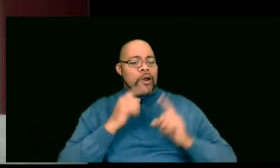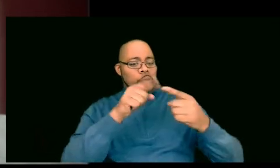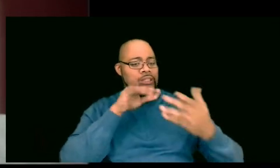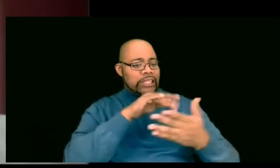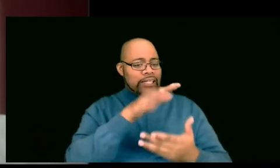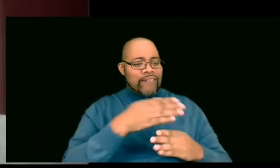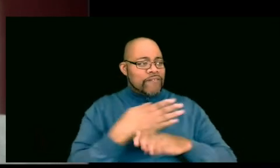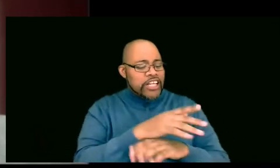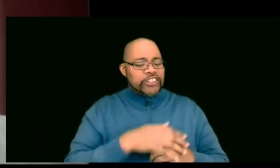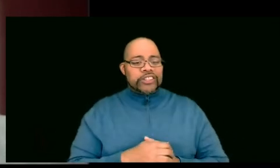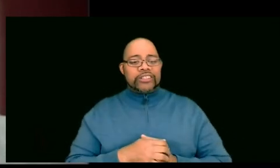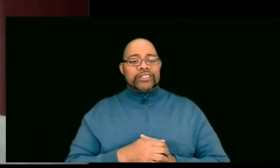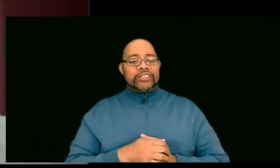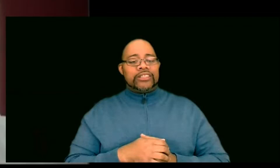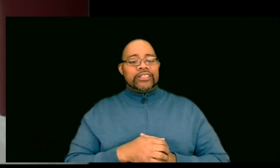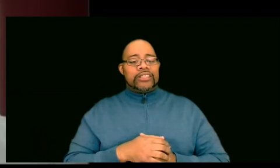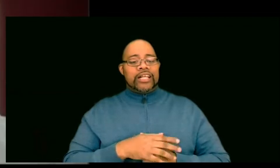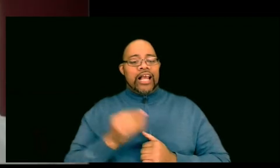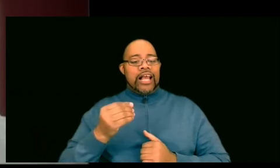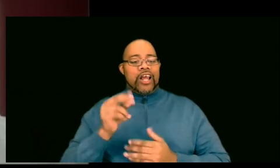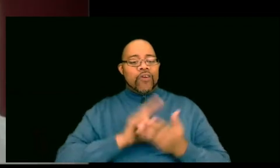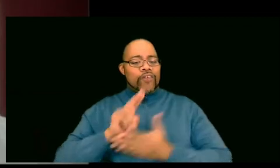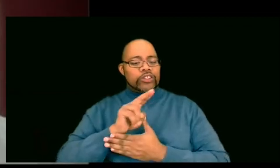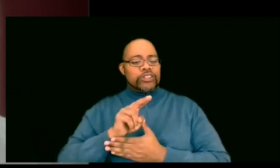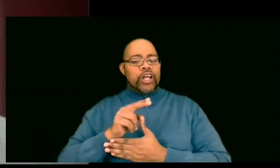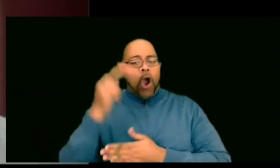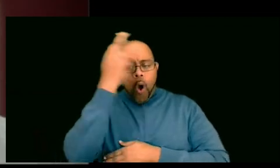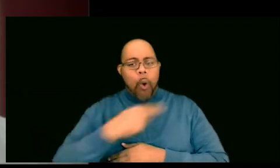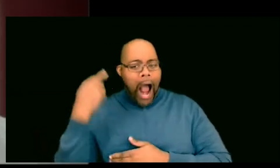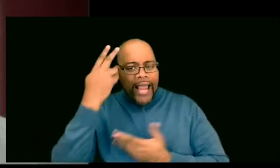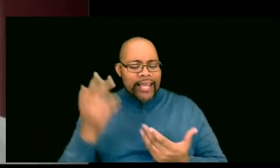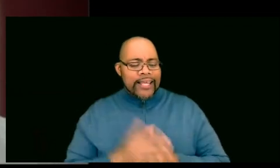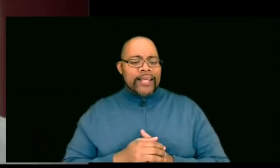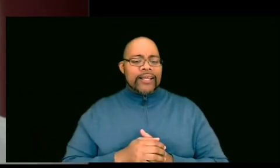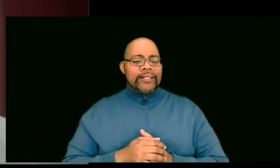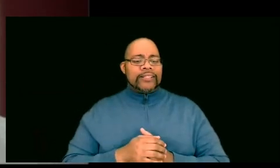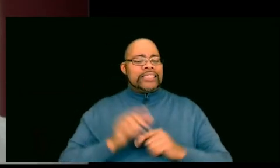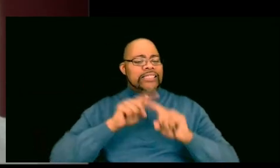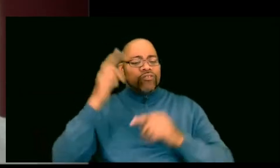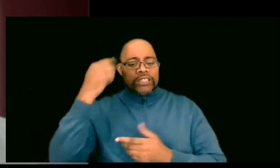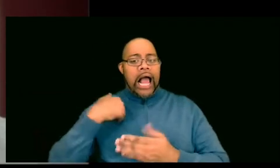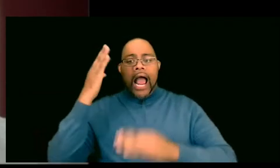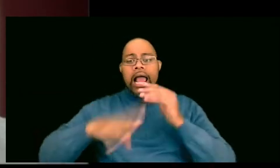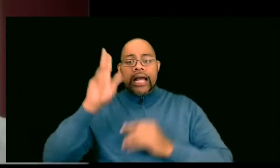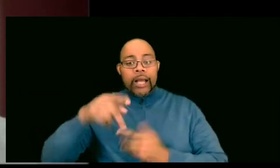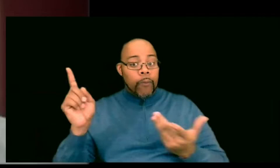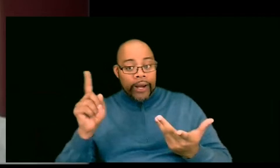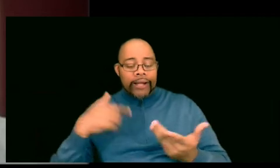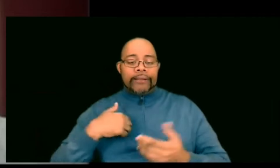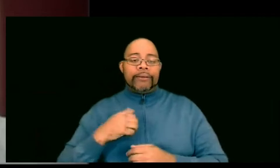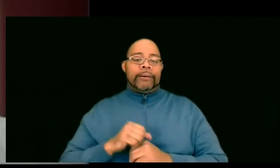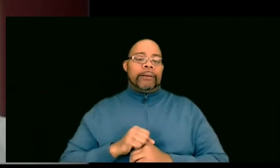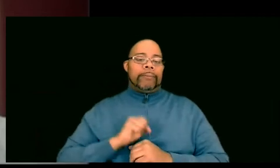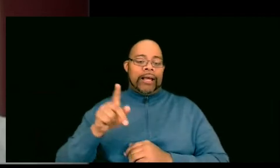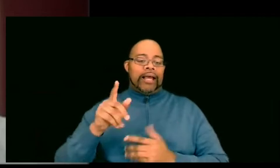to study fish, and George Losey out at the University of Hawaii. And for various reasons, I ended up